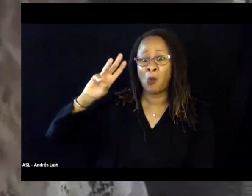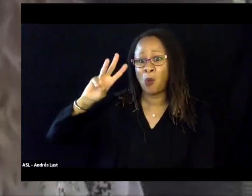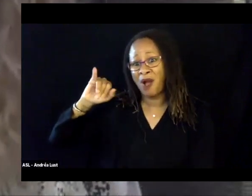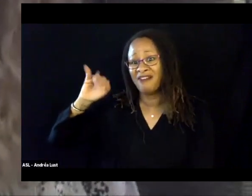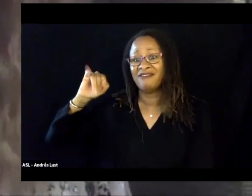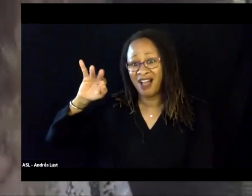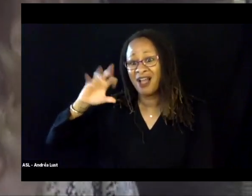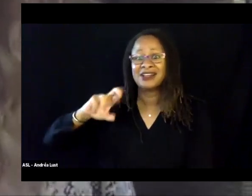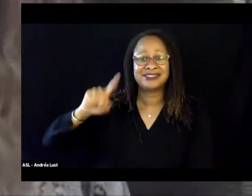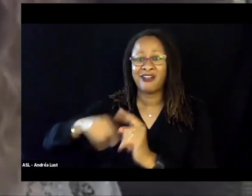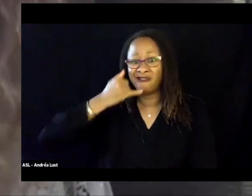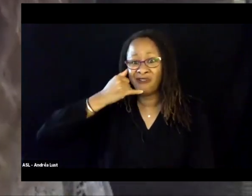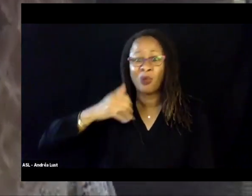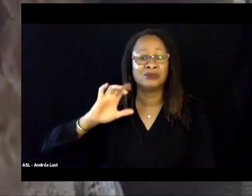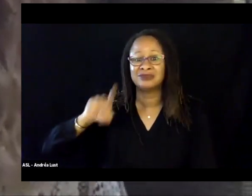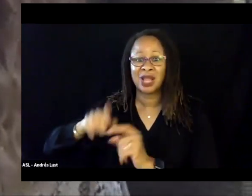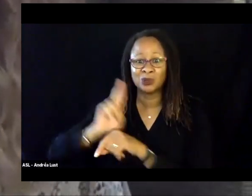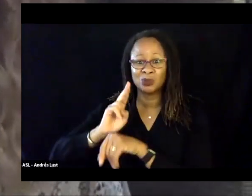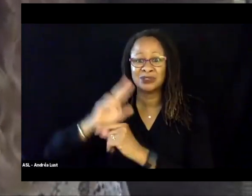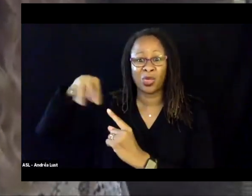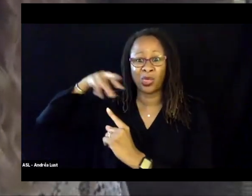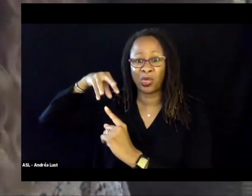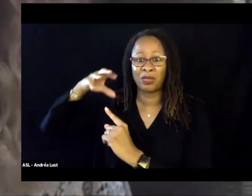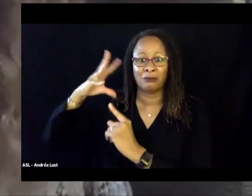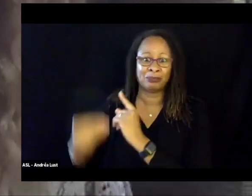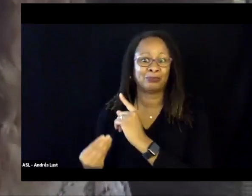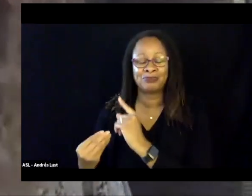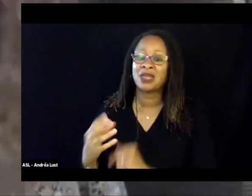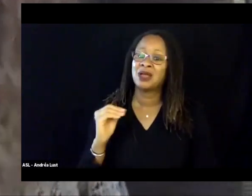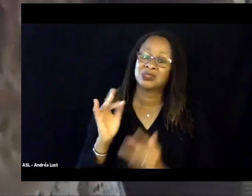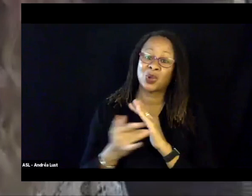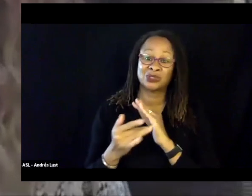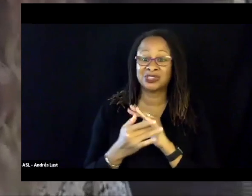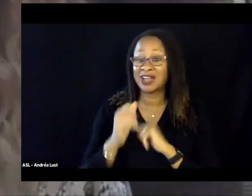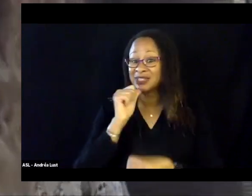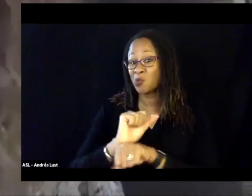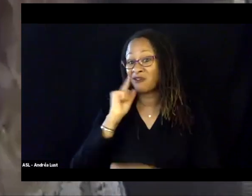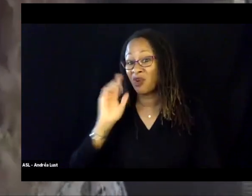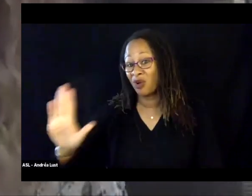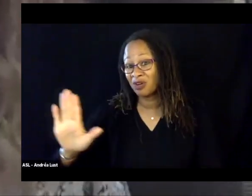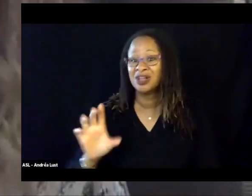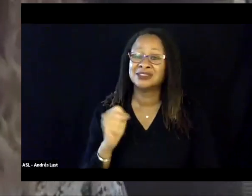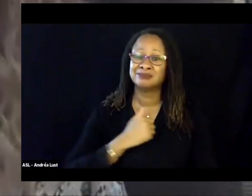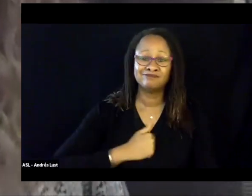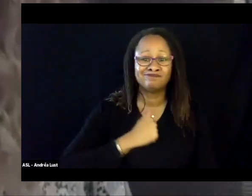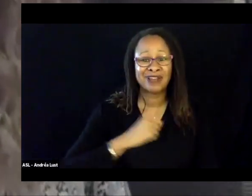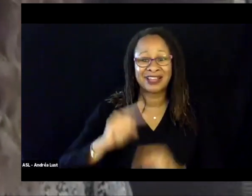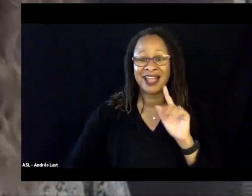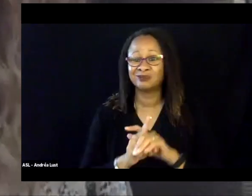or even use her cell phone. So unfortunately, our tech didn't work for her, so she won't be joining